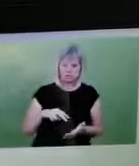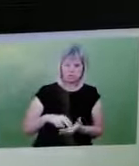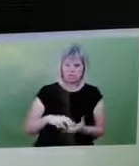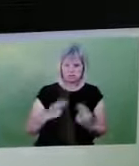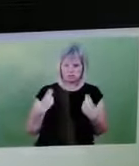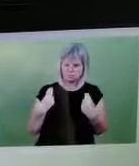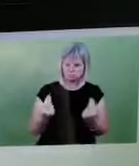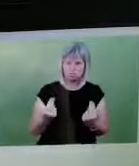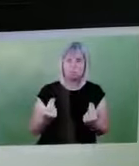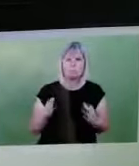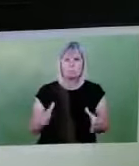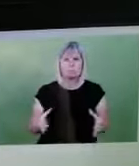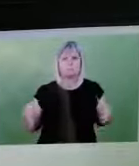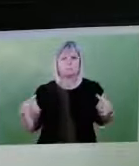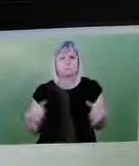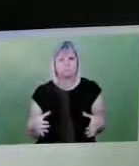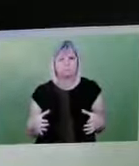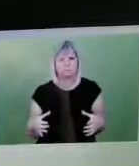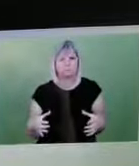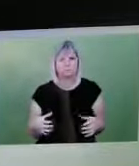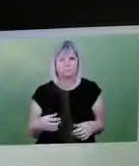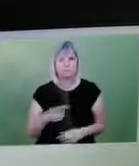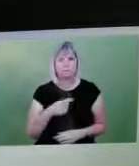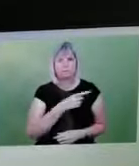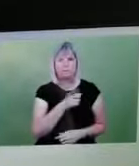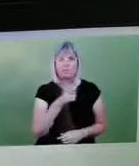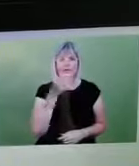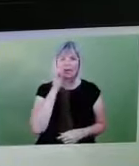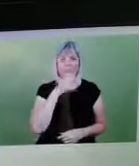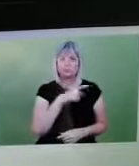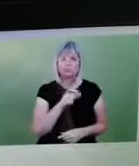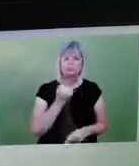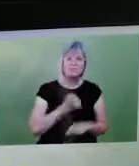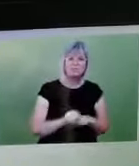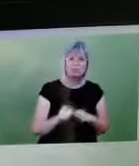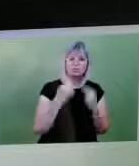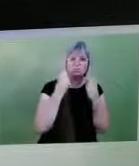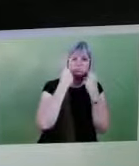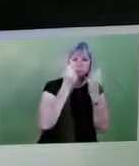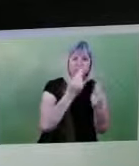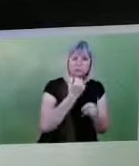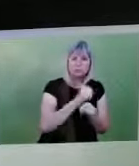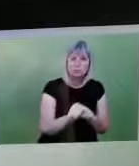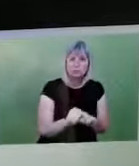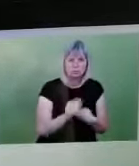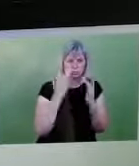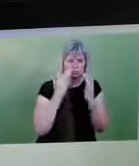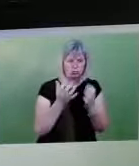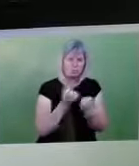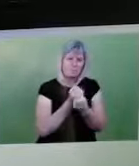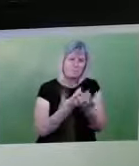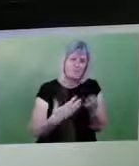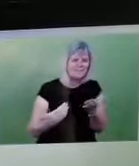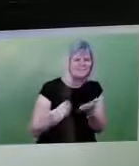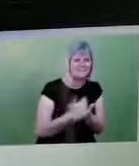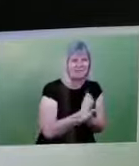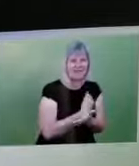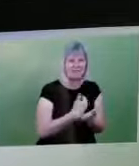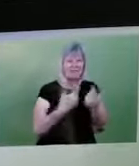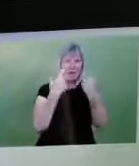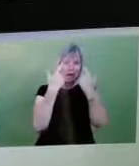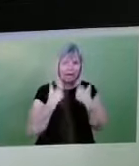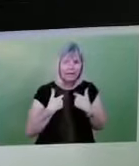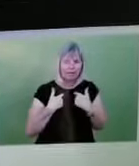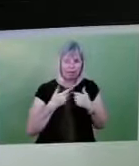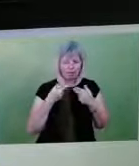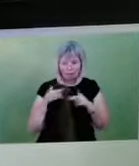If councillors refuse to make a stand, even when it's been shown that there are many safe, legal avenues to allow them to refuse to make cuts, then they should